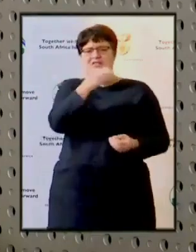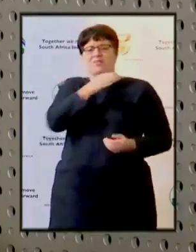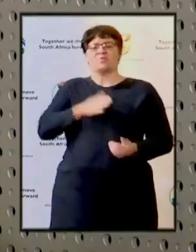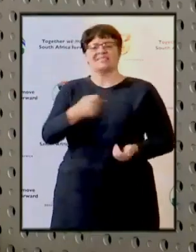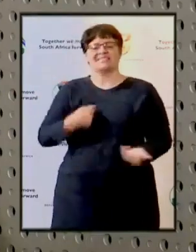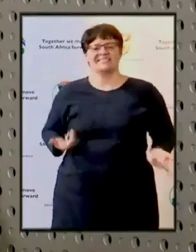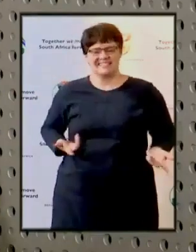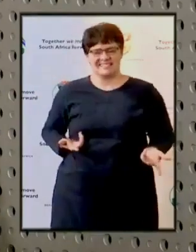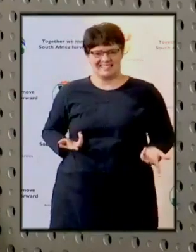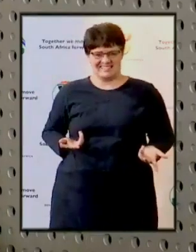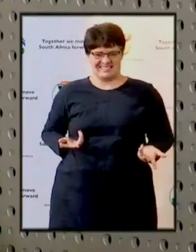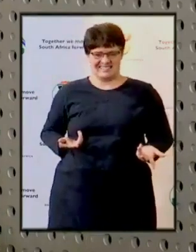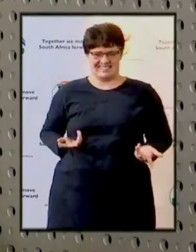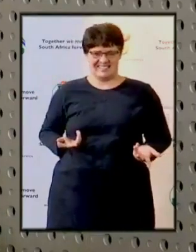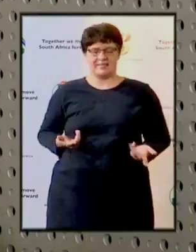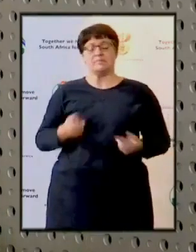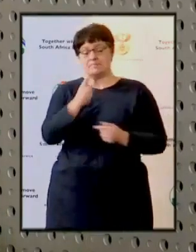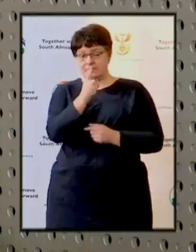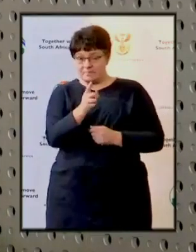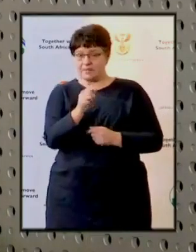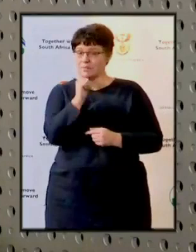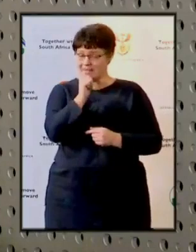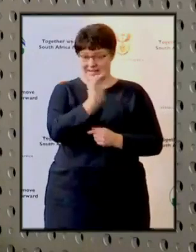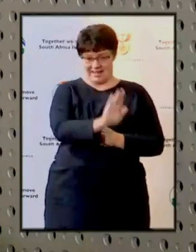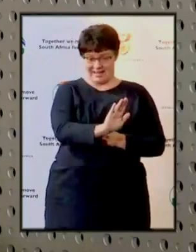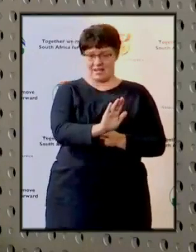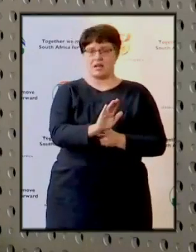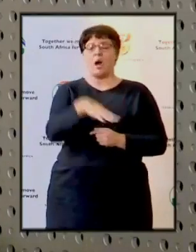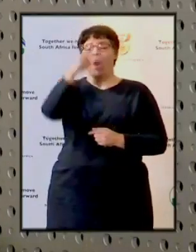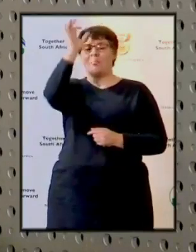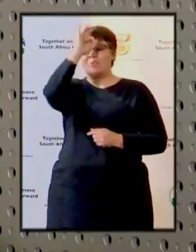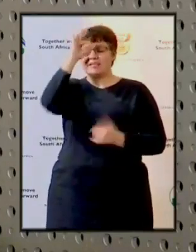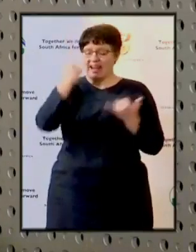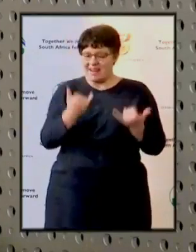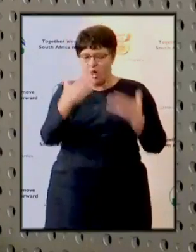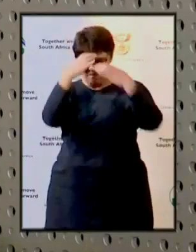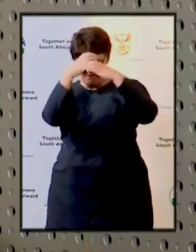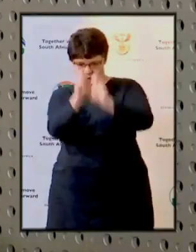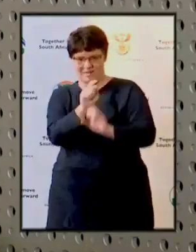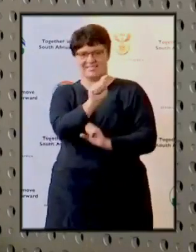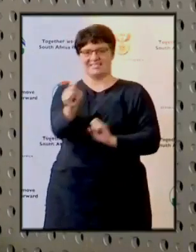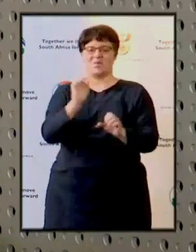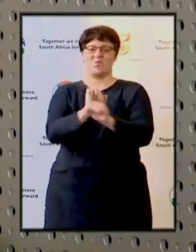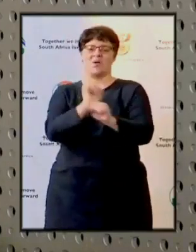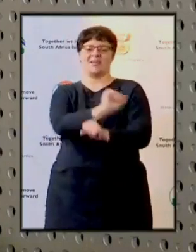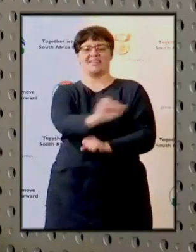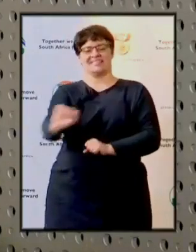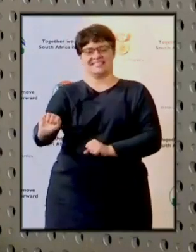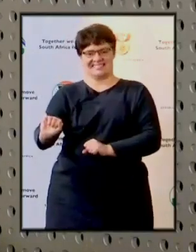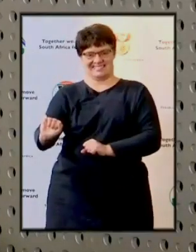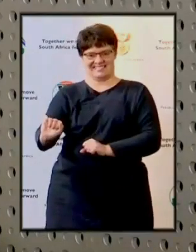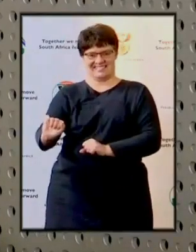that, it means that the police can do what they need to do, and all the